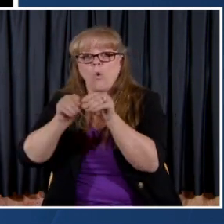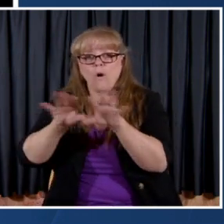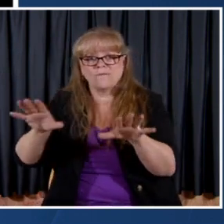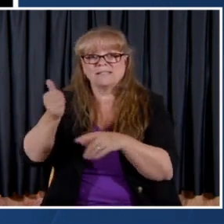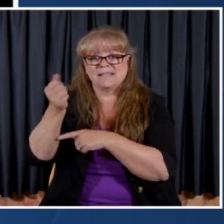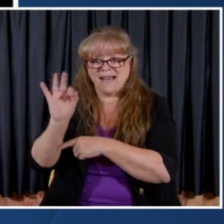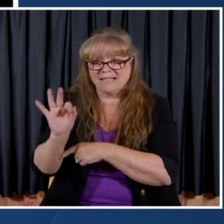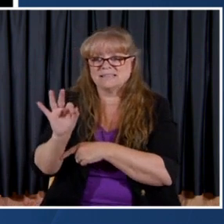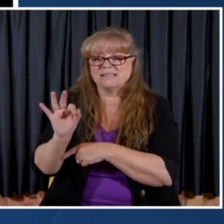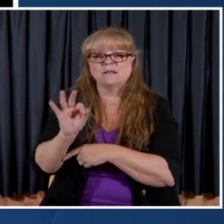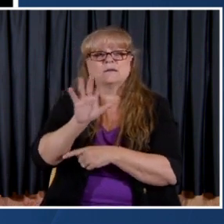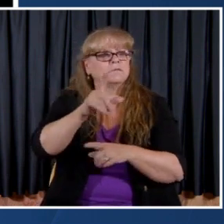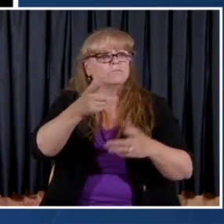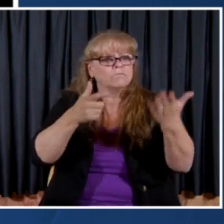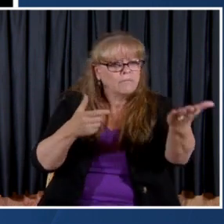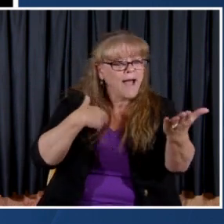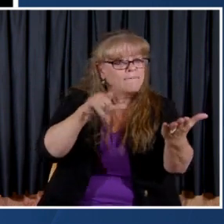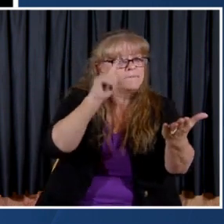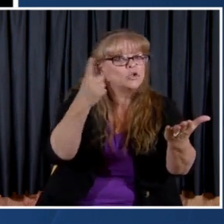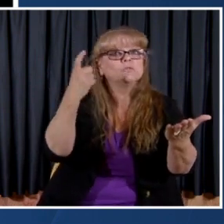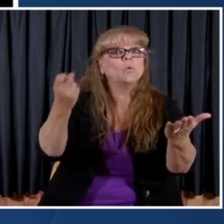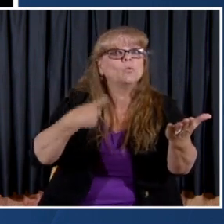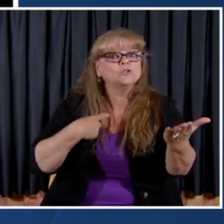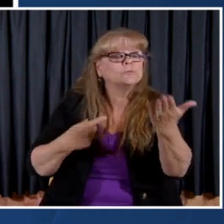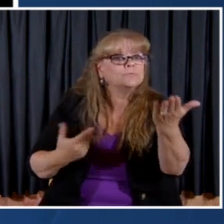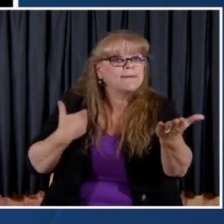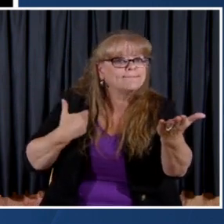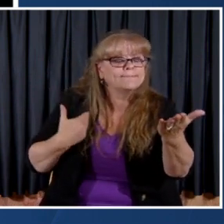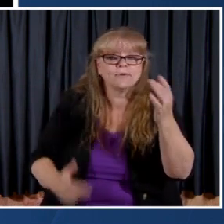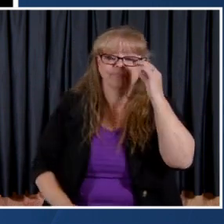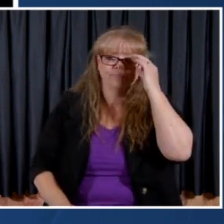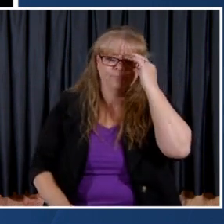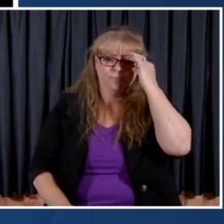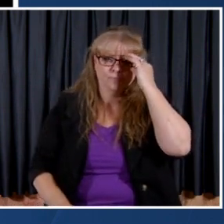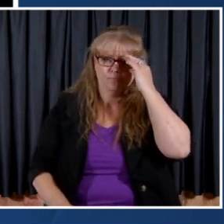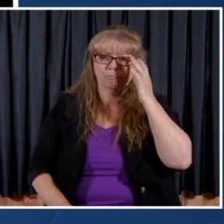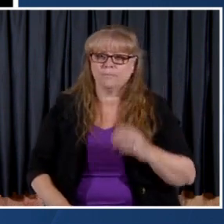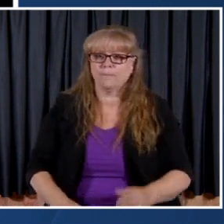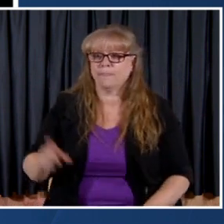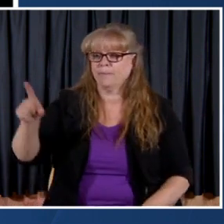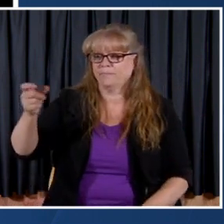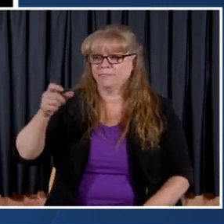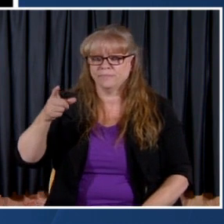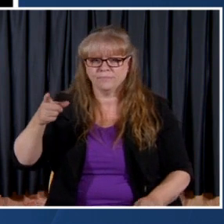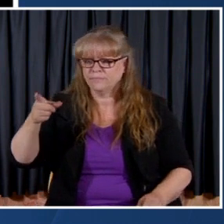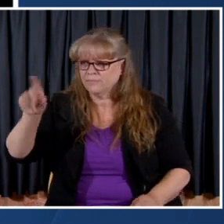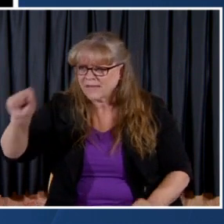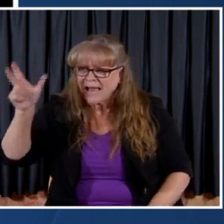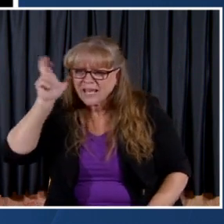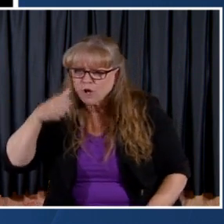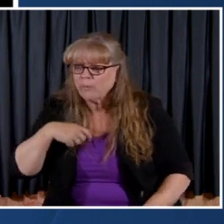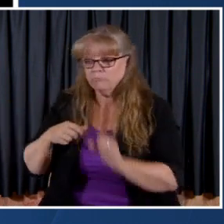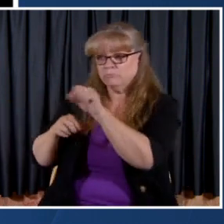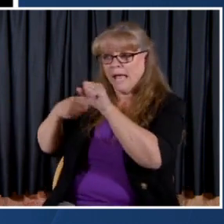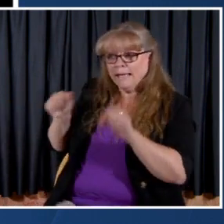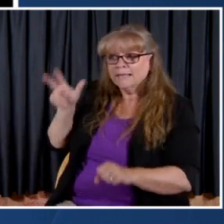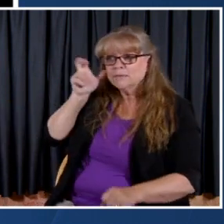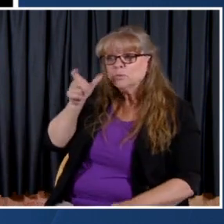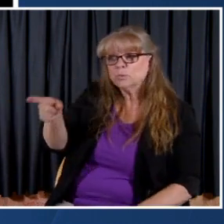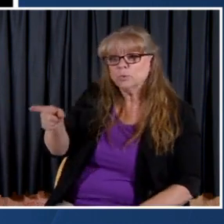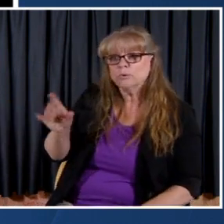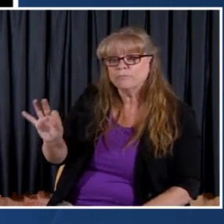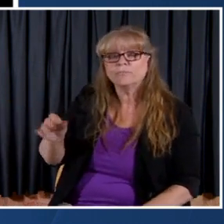Hi, Governor Polis, can you hear me? Yes. This is Taylor Summers for NBC News Radio in Denver. Denver Public Schools sent